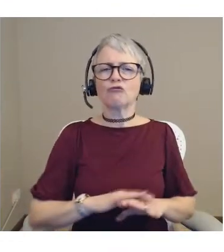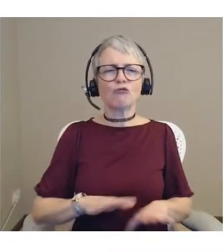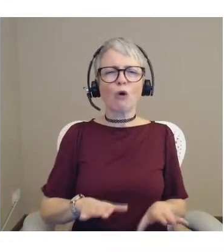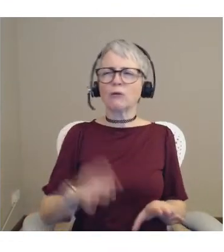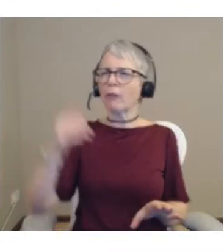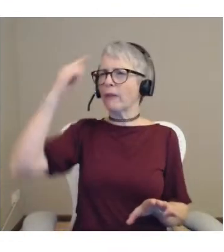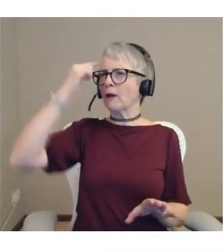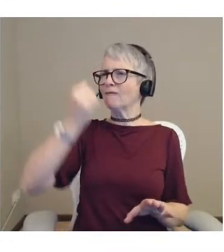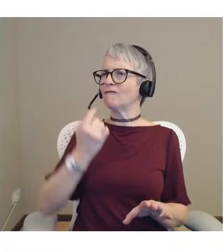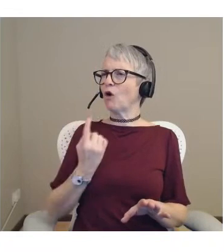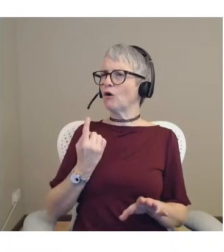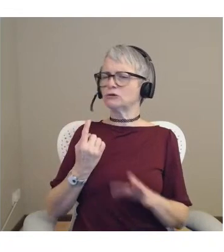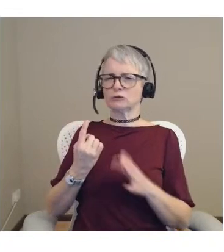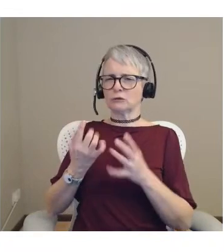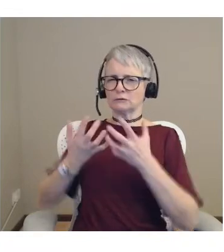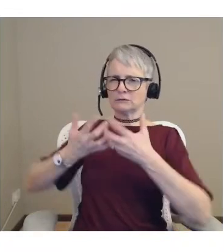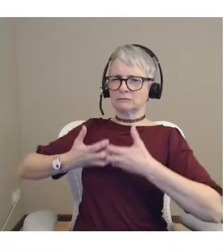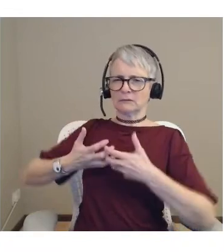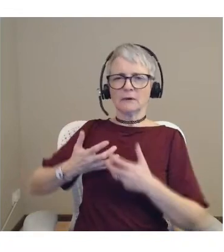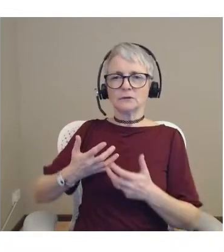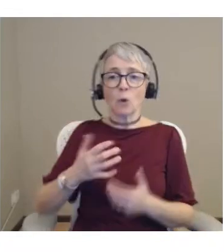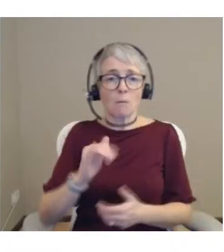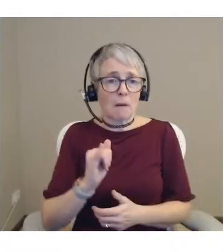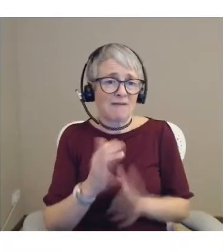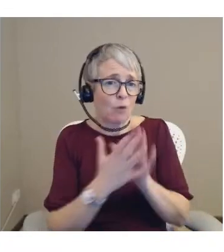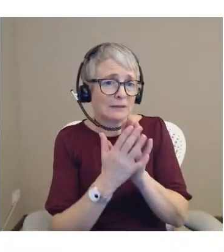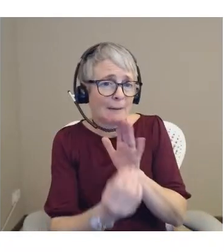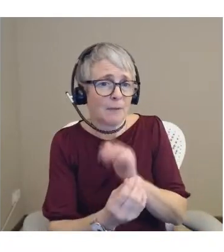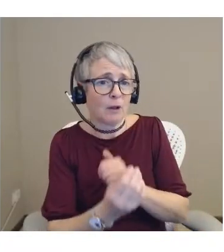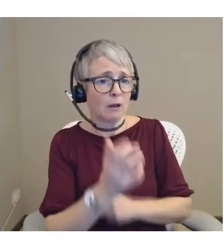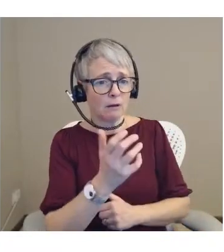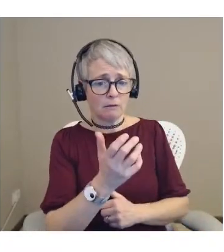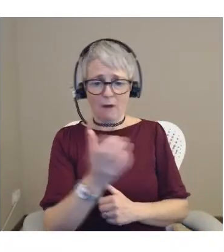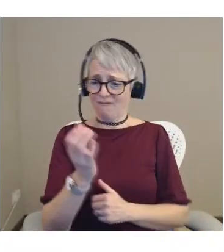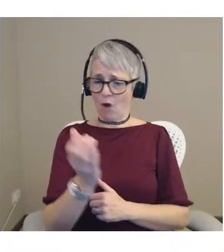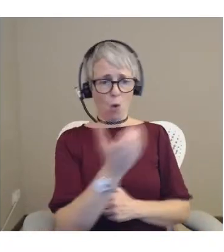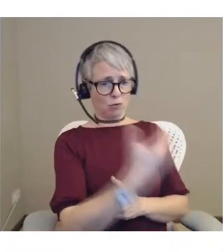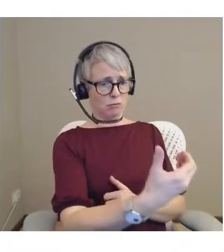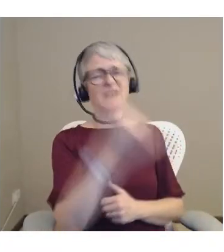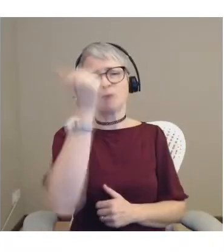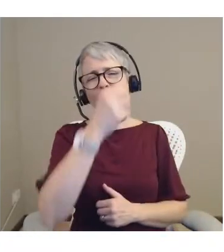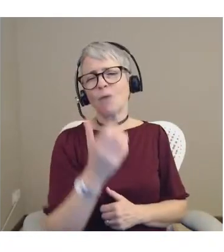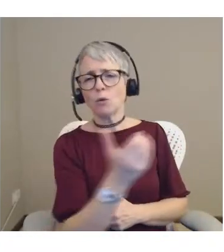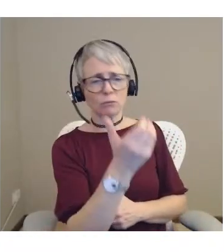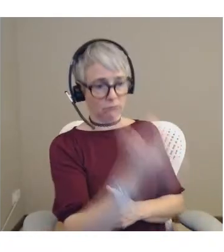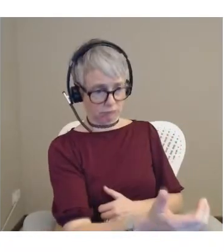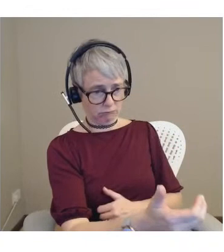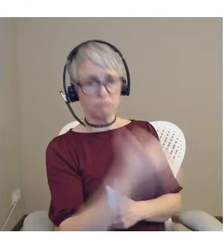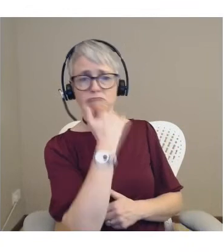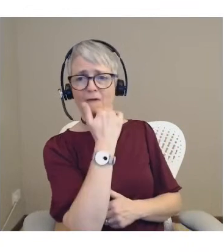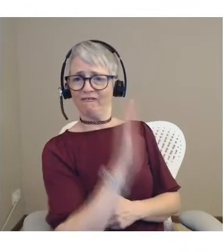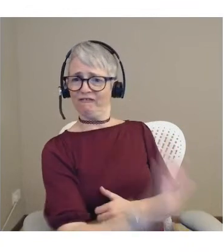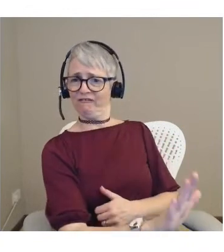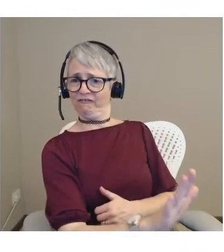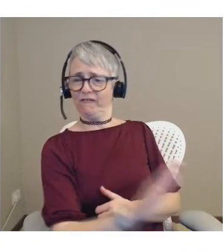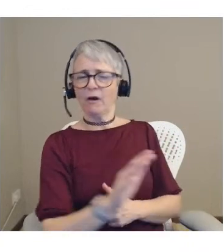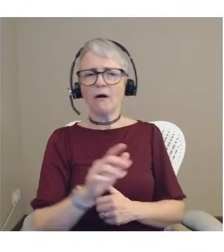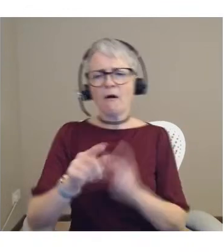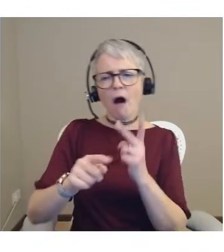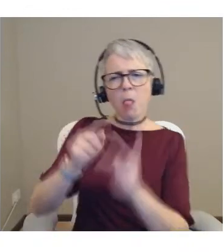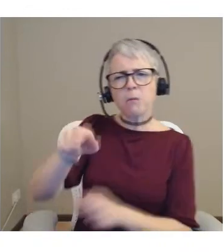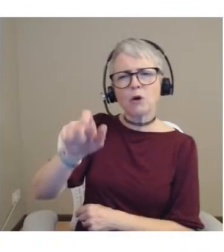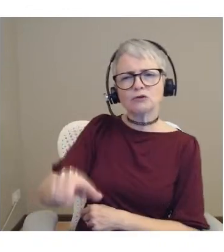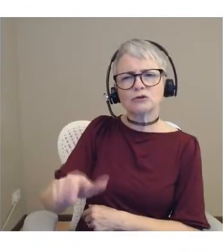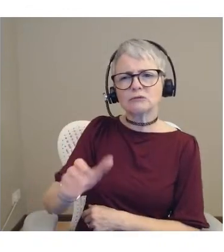person, a smartphone might be enough for them, and they can do what they need to do, and that is digital inclusion. And for another person, it's not,